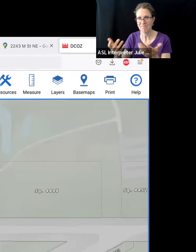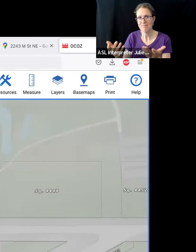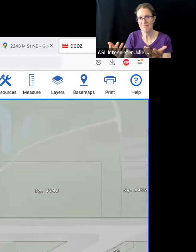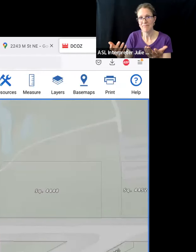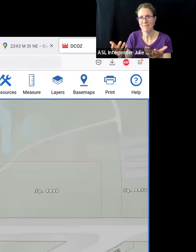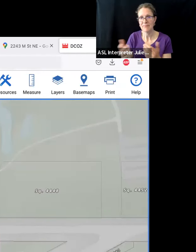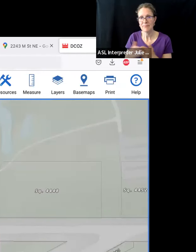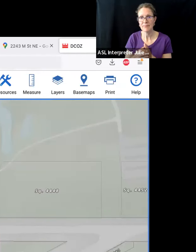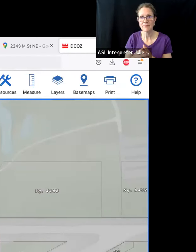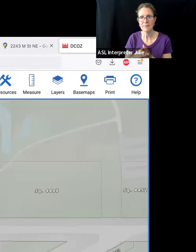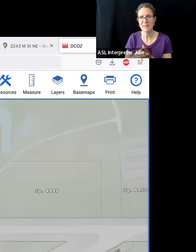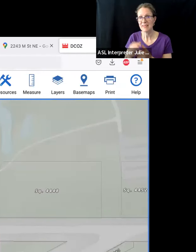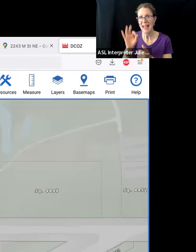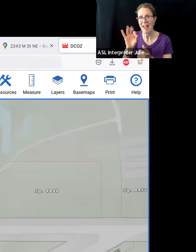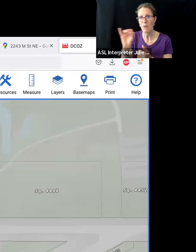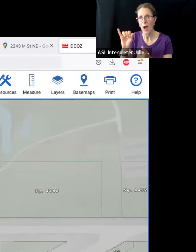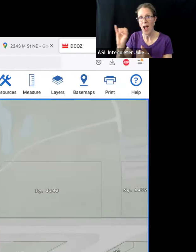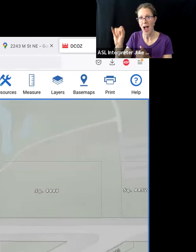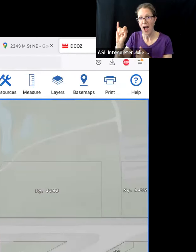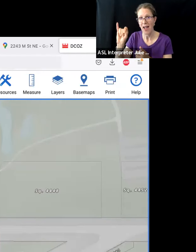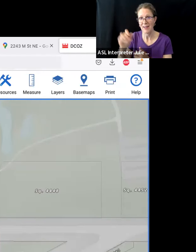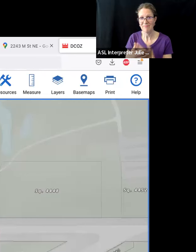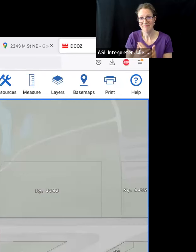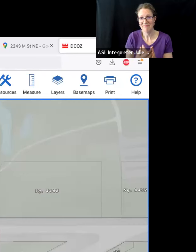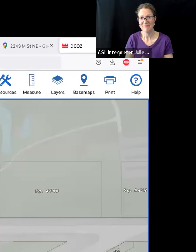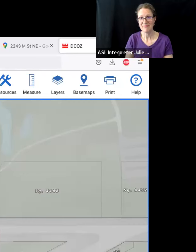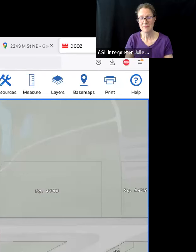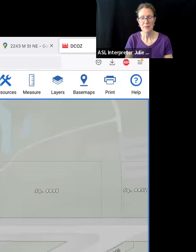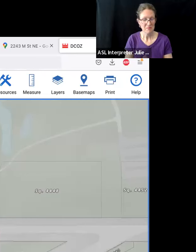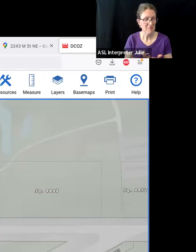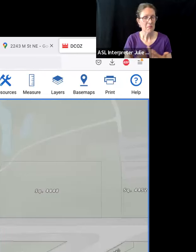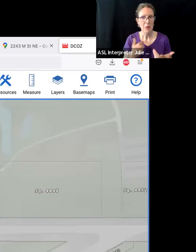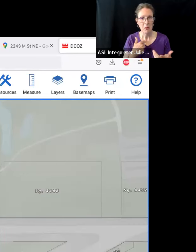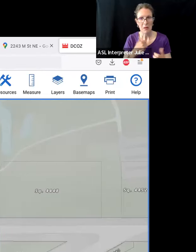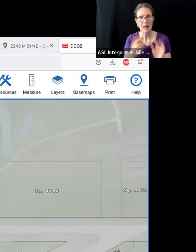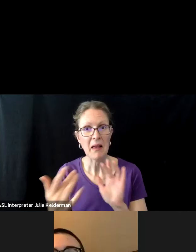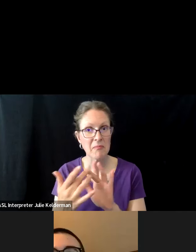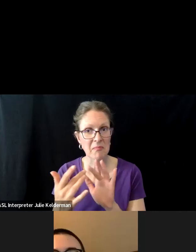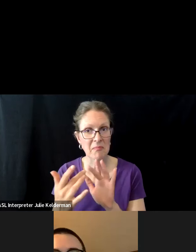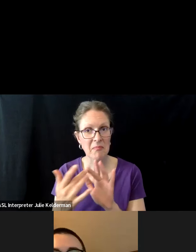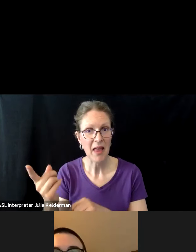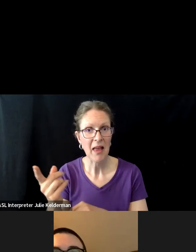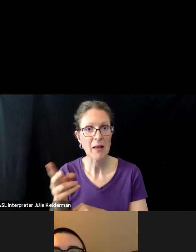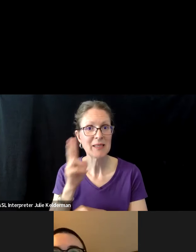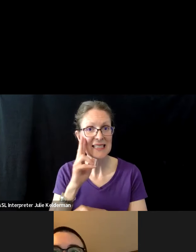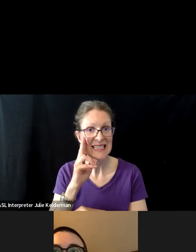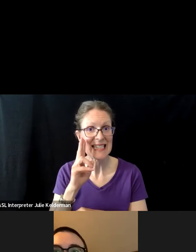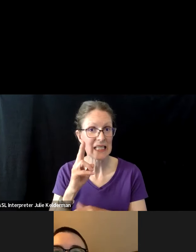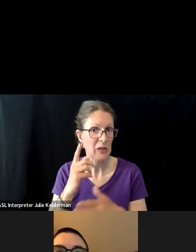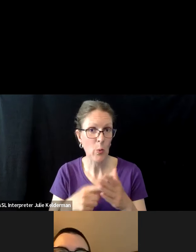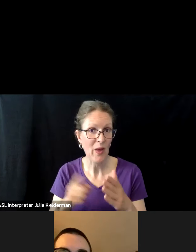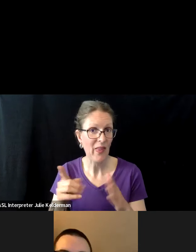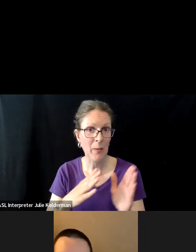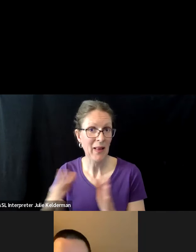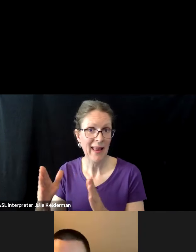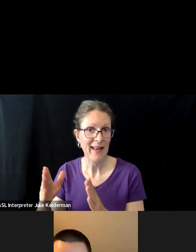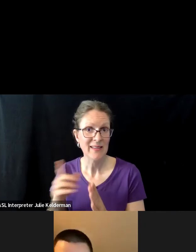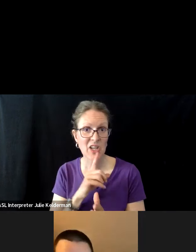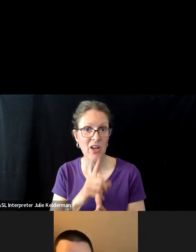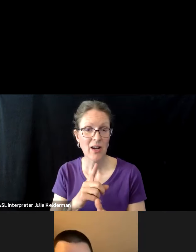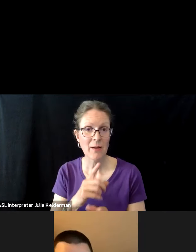Mm-hmm. Just an FYI. Yeah, well, we can certainly reach out to them and see what their plans are and ensure that we at